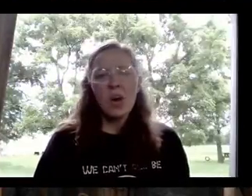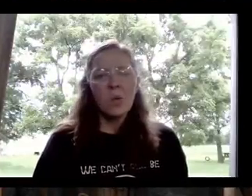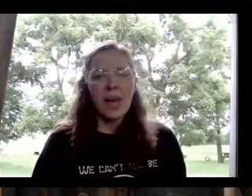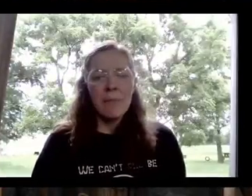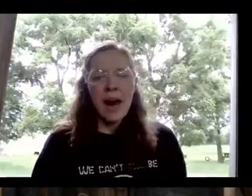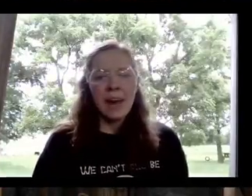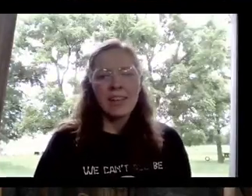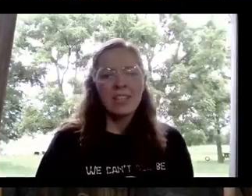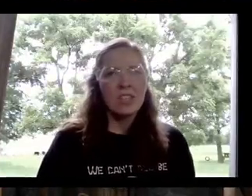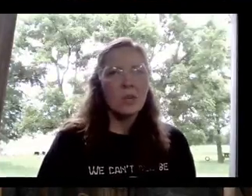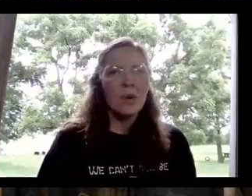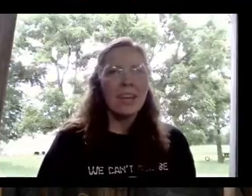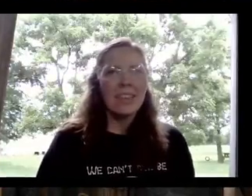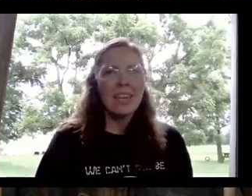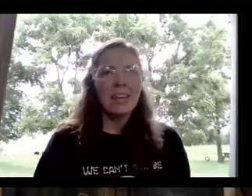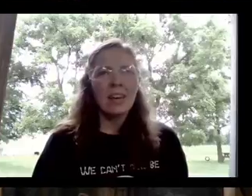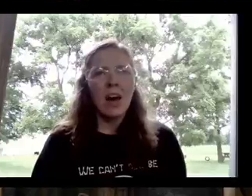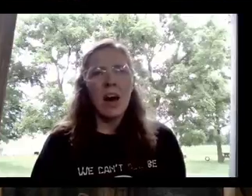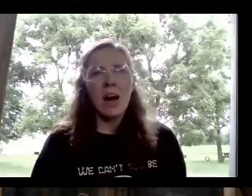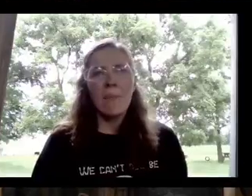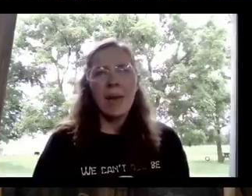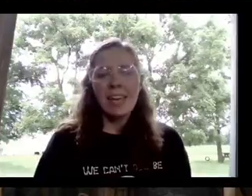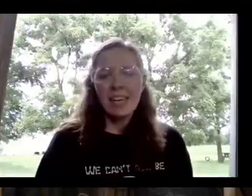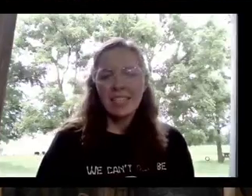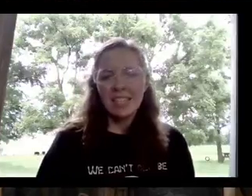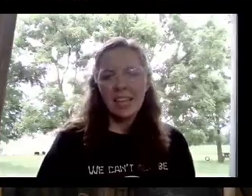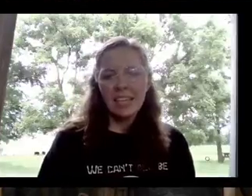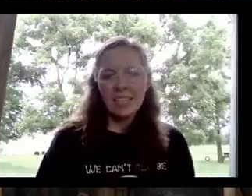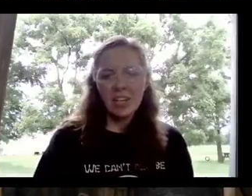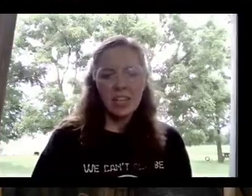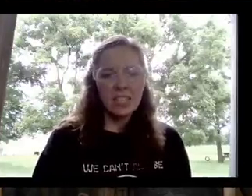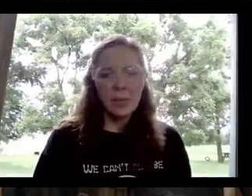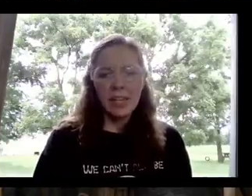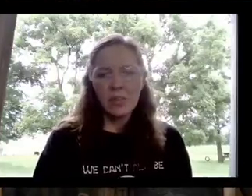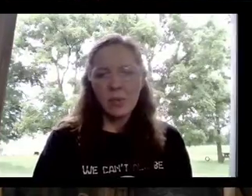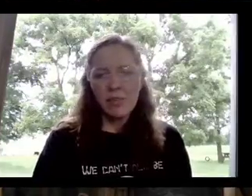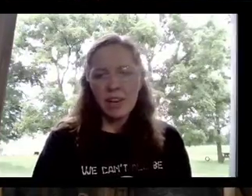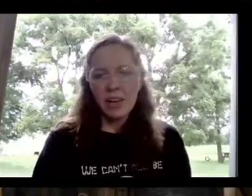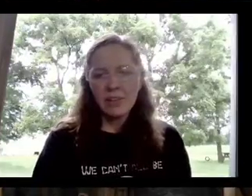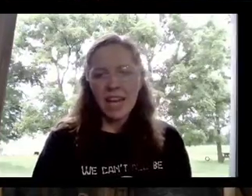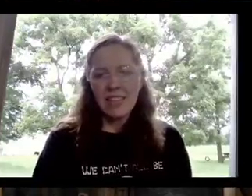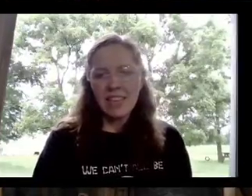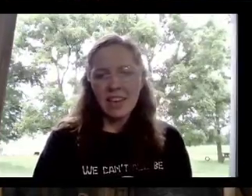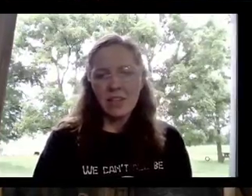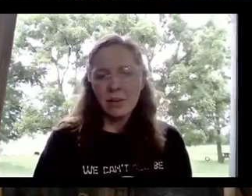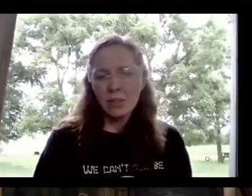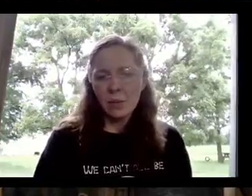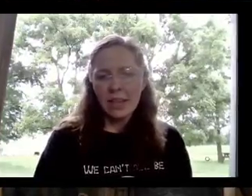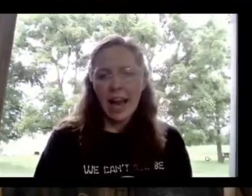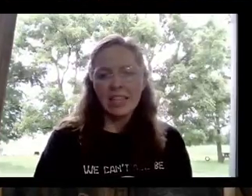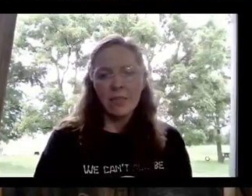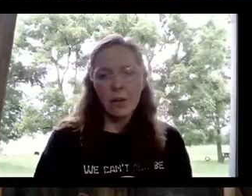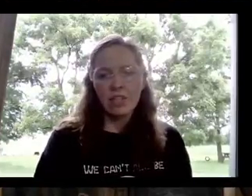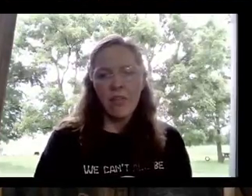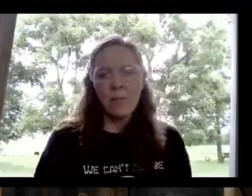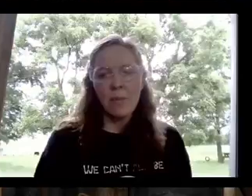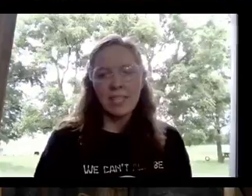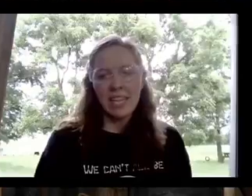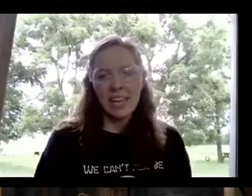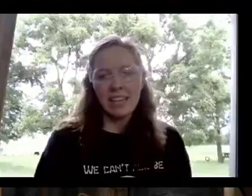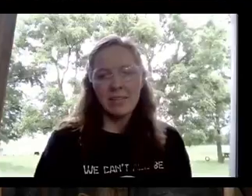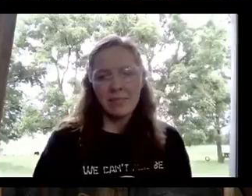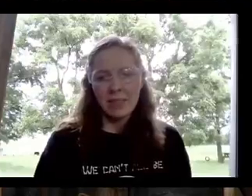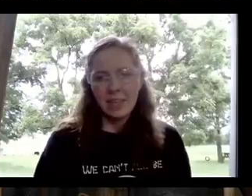If you go way back to, I think, making a skillet series, we did 3 videos. I think those were in the gas forge, if I'm